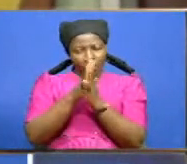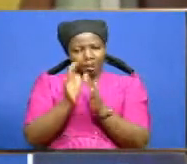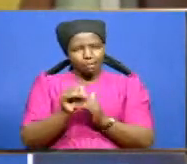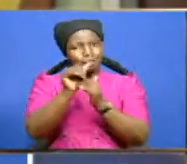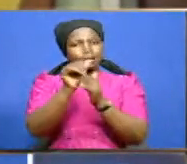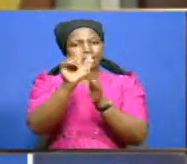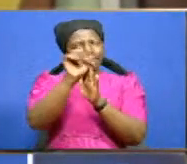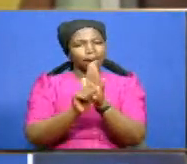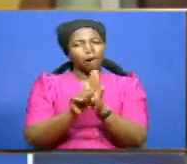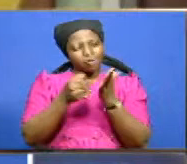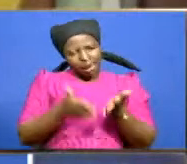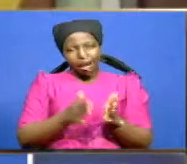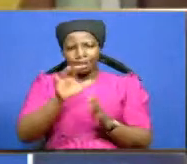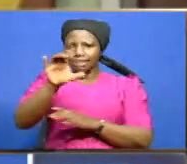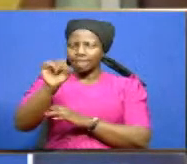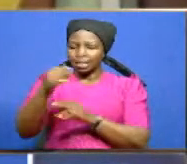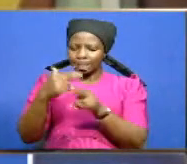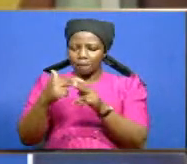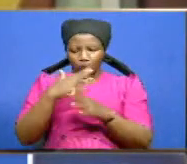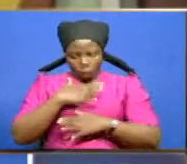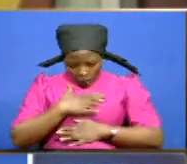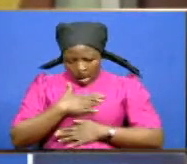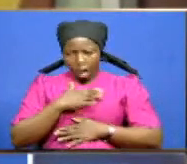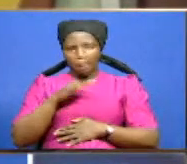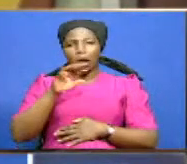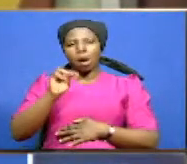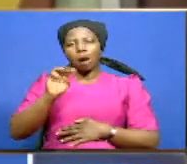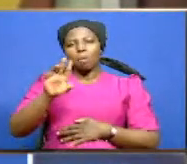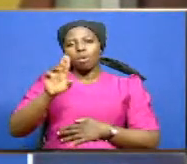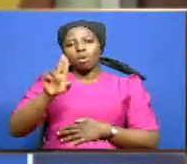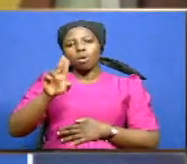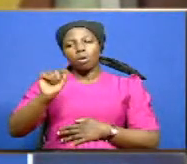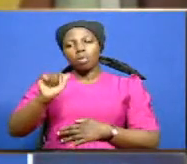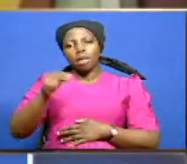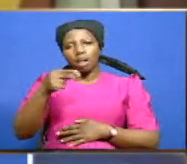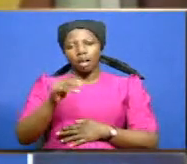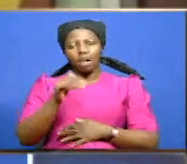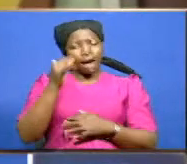current CS, Honorable Mutahi Kagwe, I think it is necessary